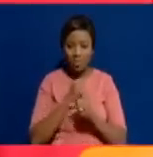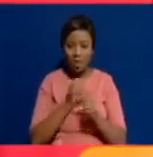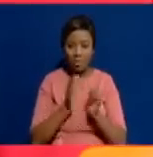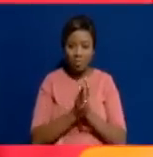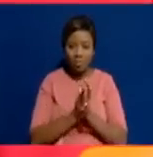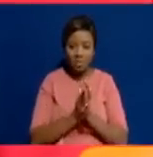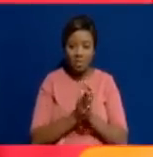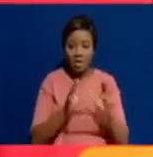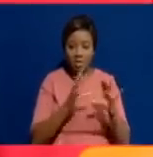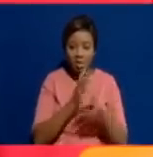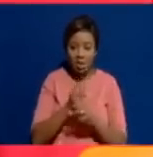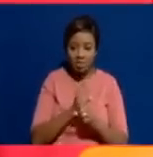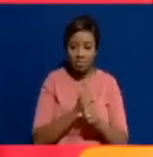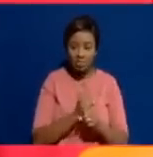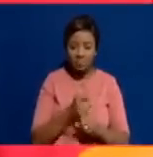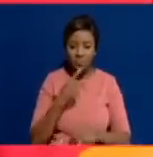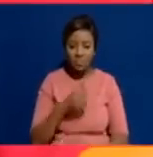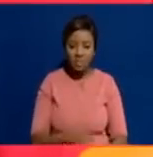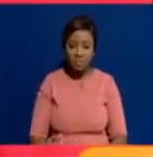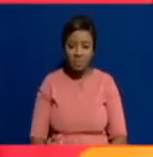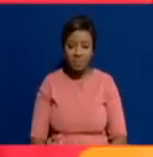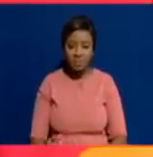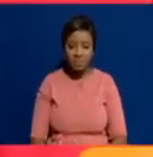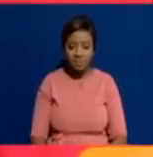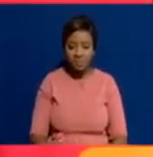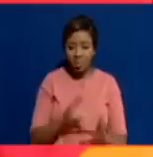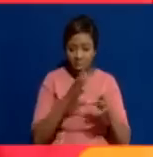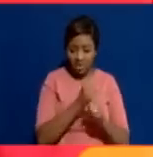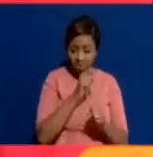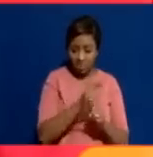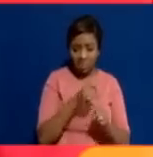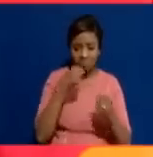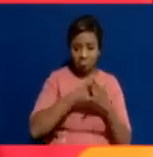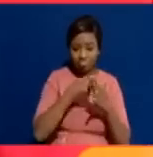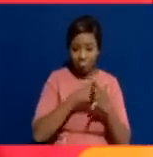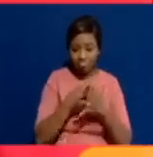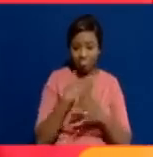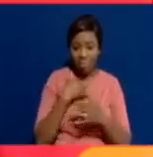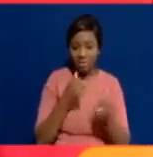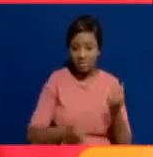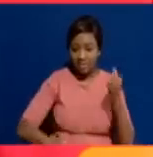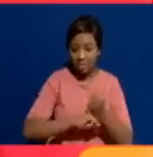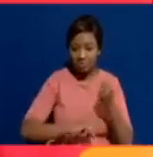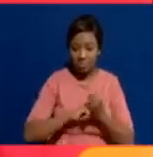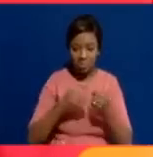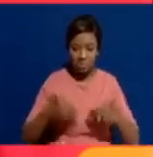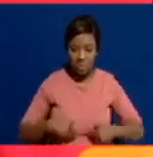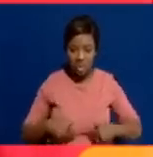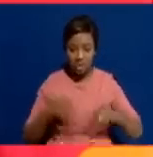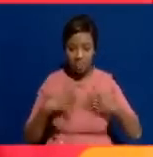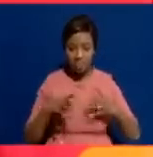Y Plus Global. Y Plus Global is championing for young people to be the forefront for fighting